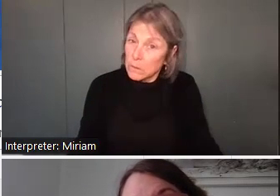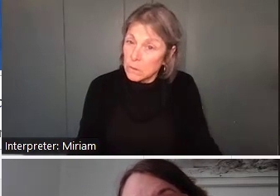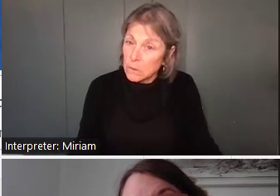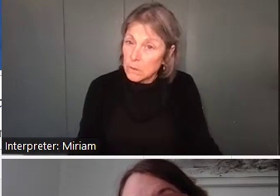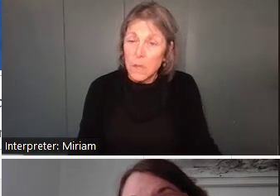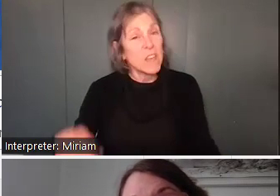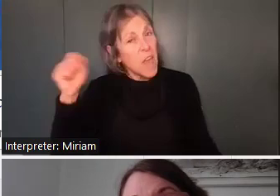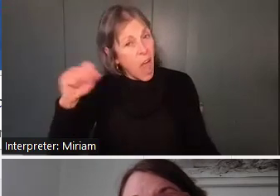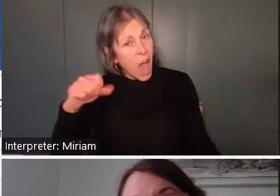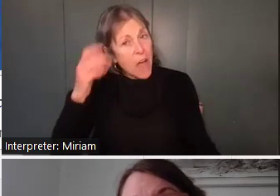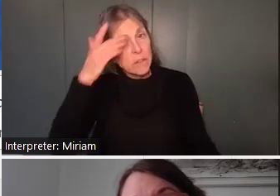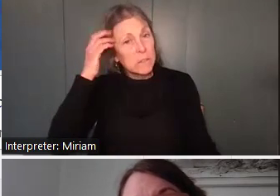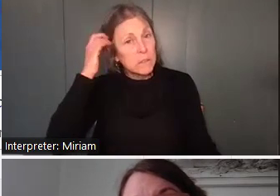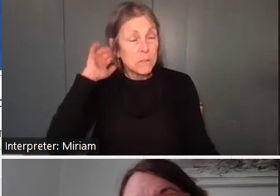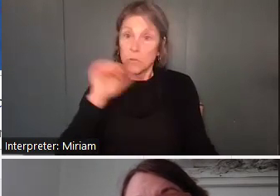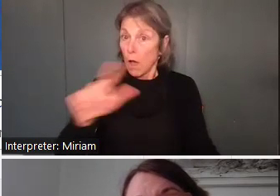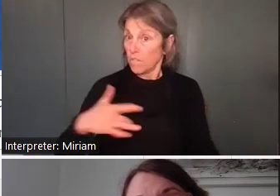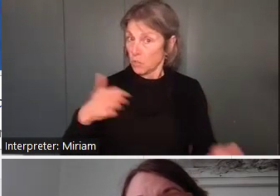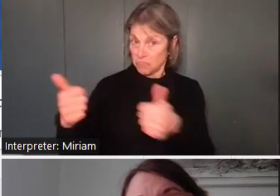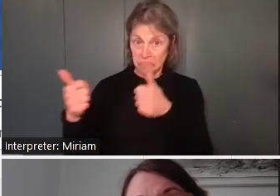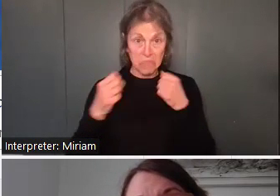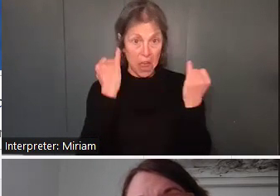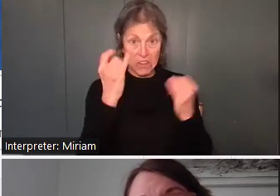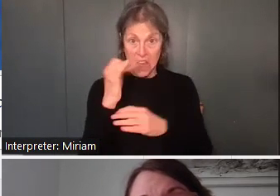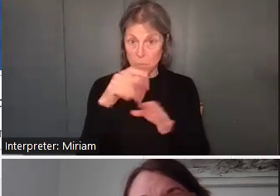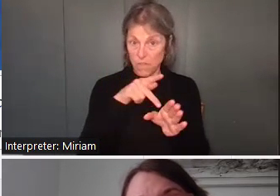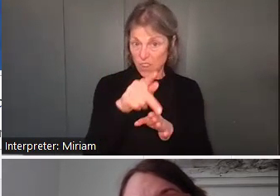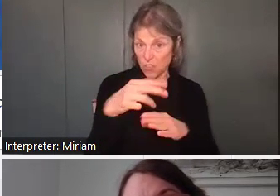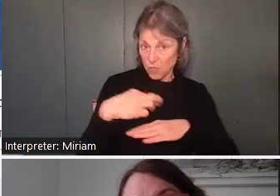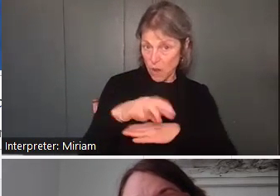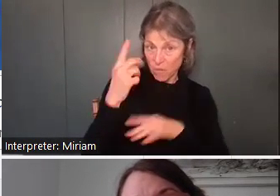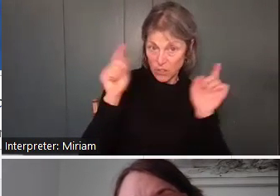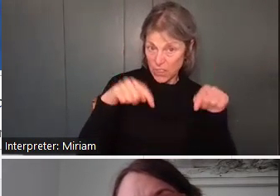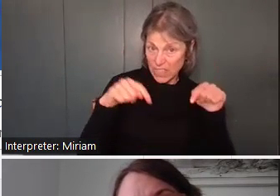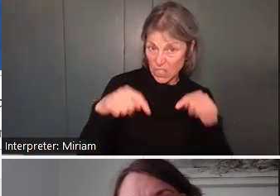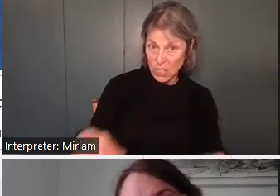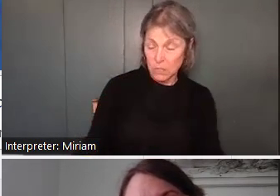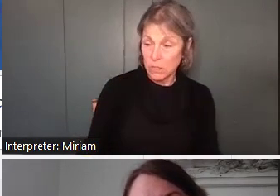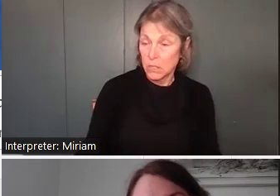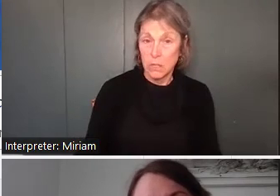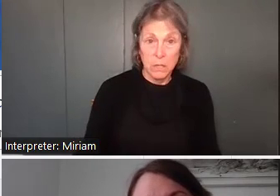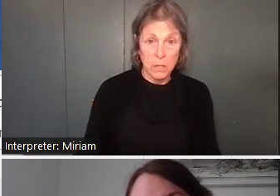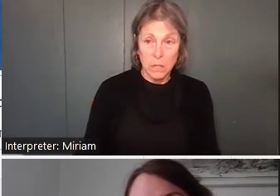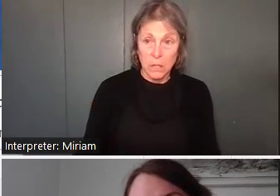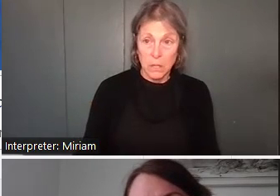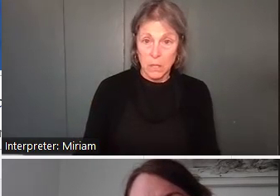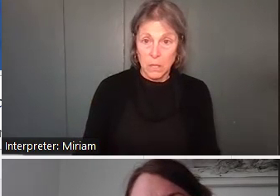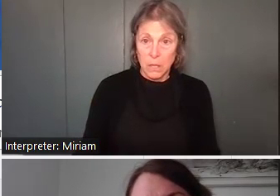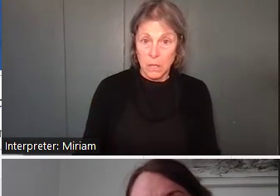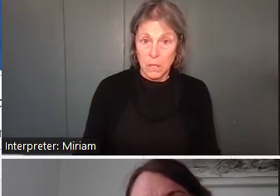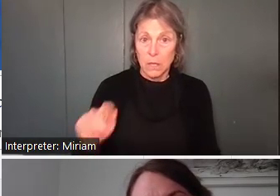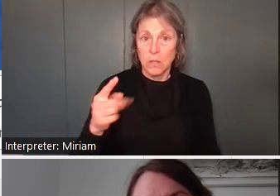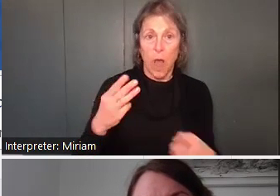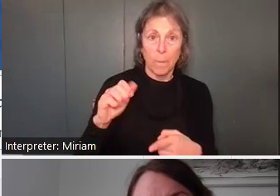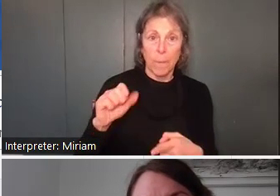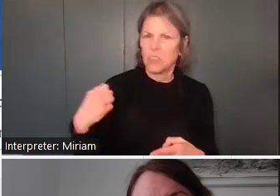yeah. Does everyone feel okay with the idea of having a professional reference for this? And that could be anything. It could be